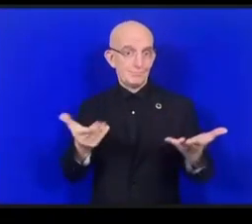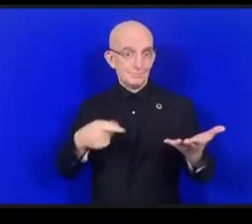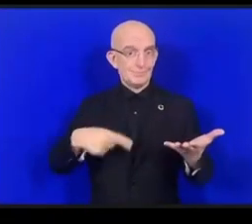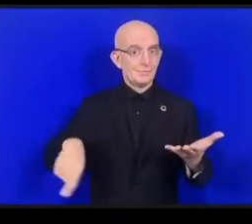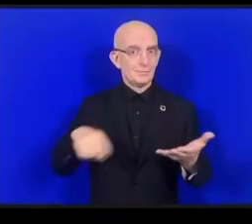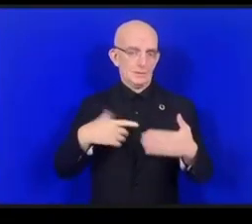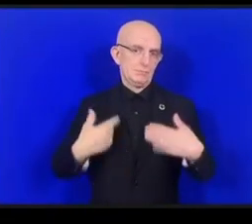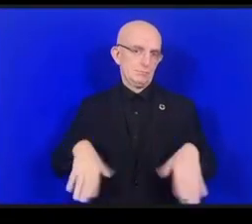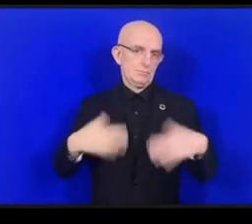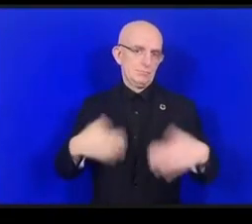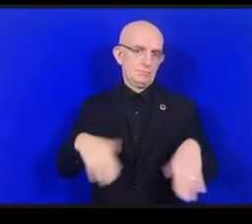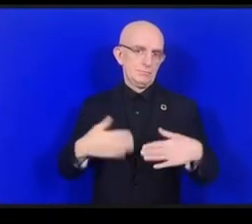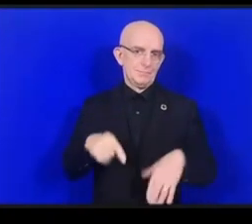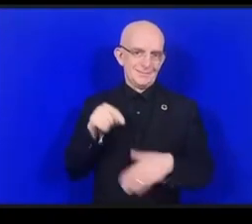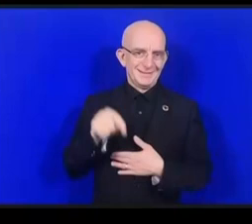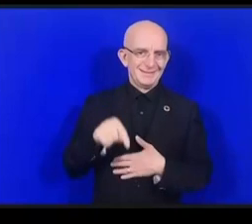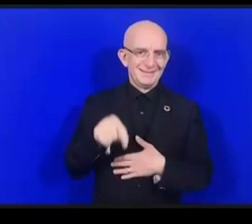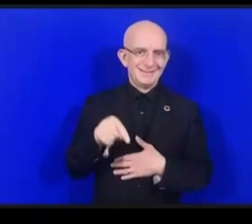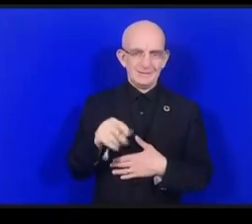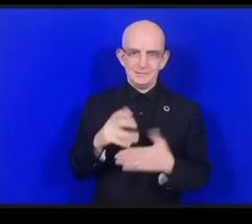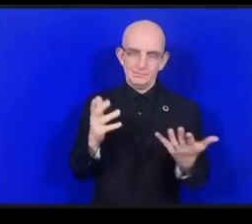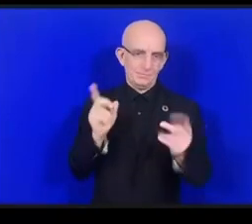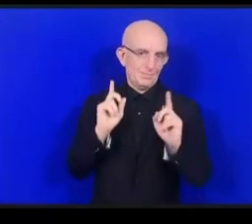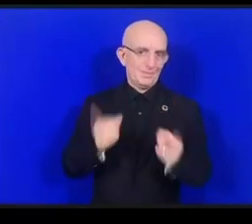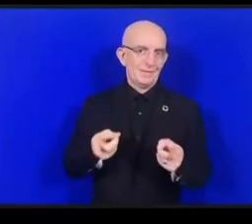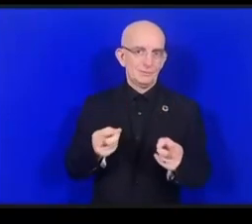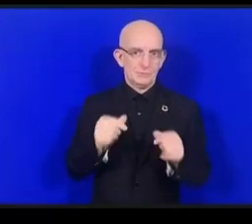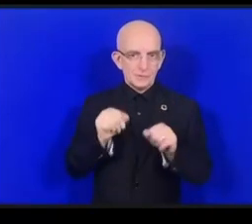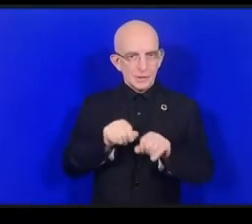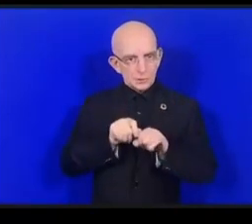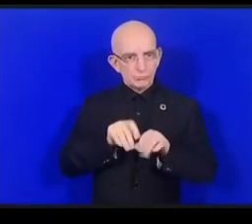to reach out to more people, because